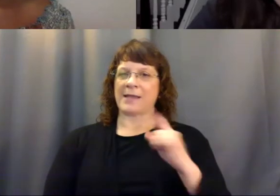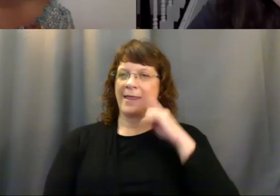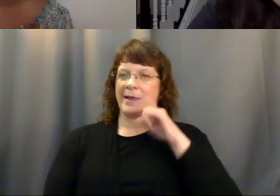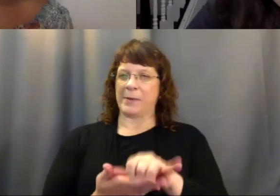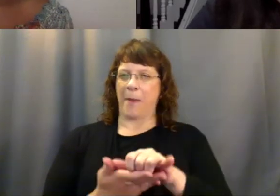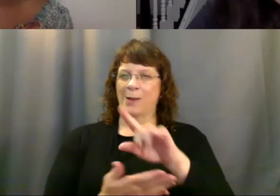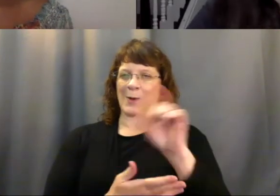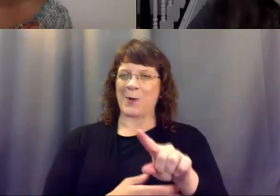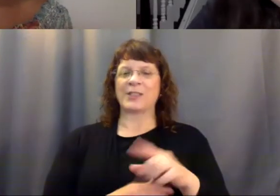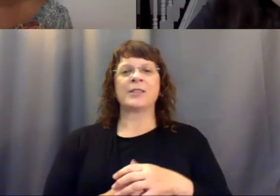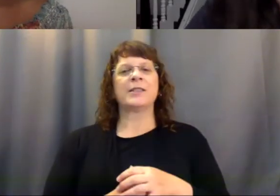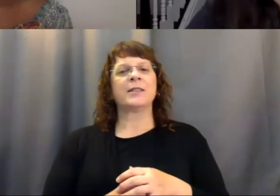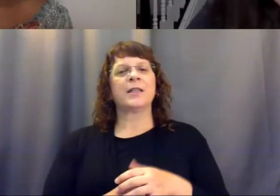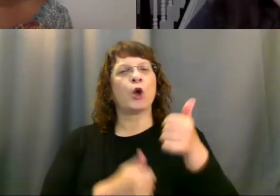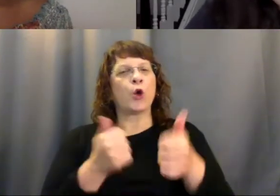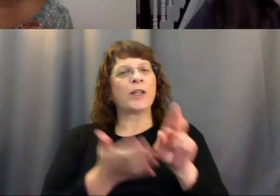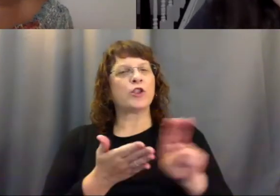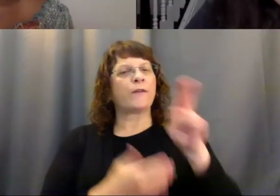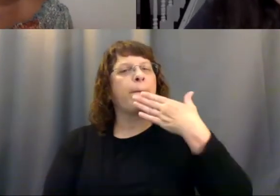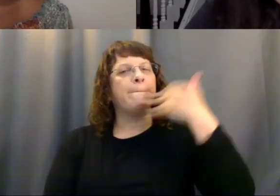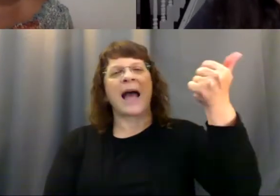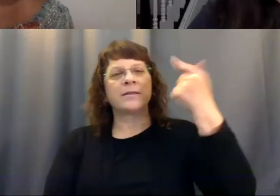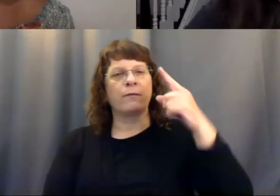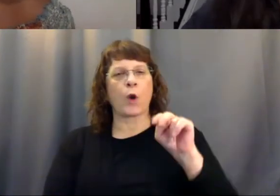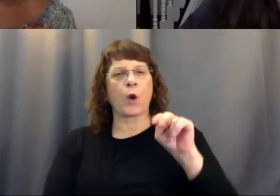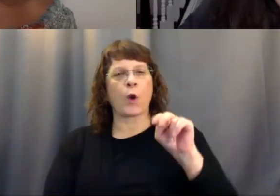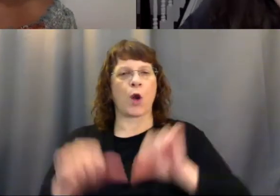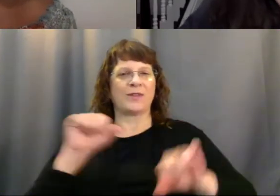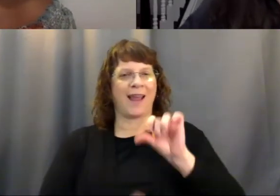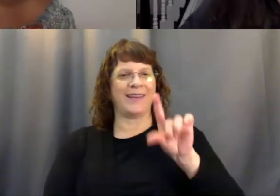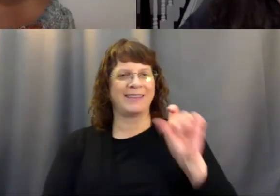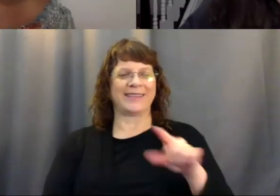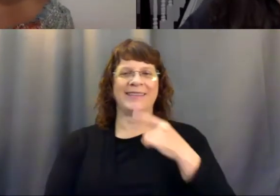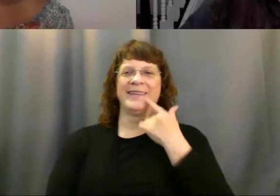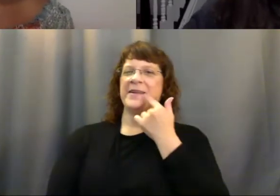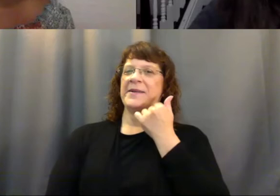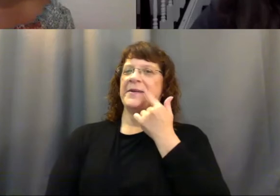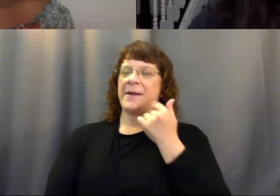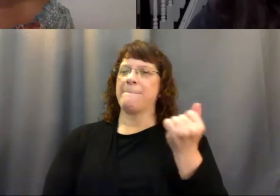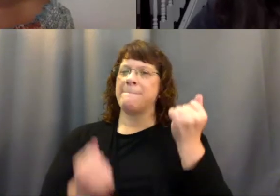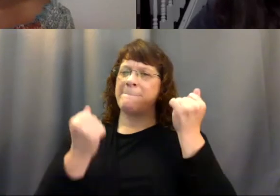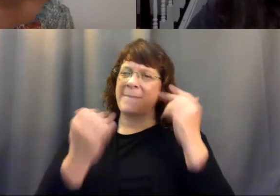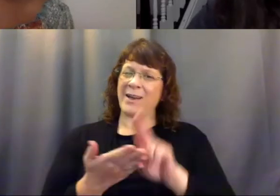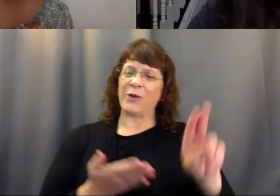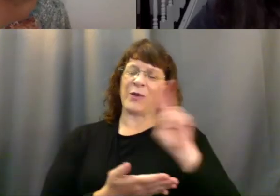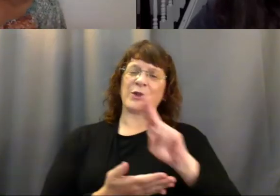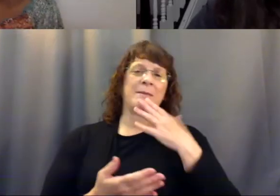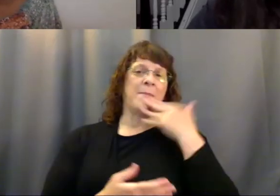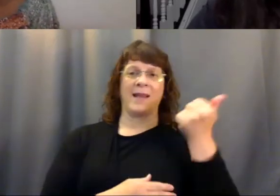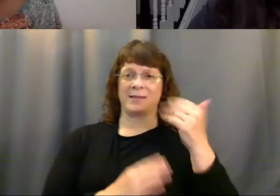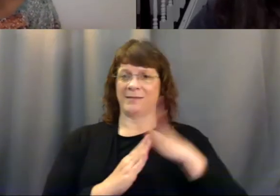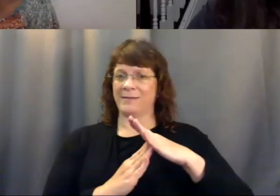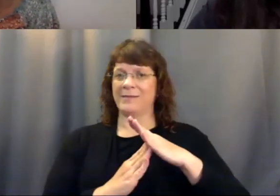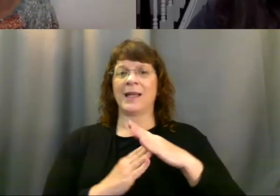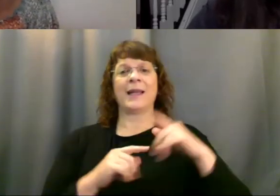that we get a lot, is which university is the best at neuroscience? There are many universities that are the best. It depends on what